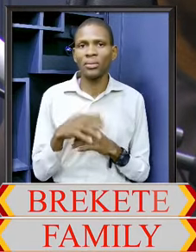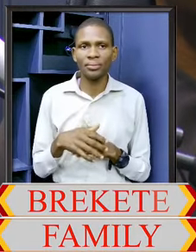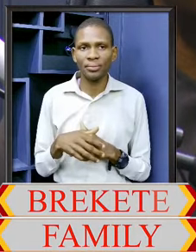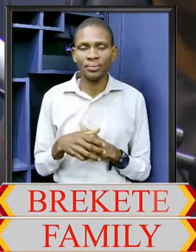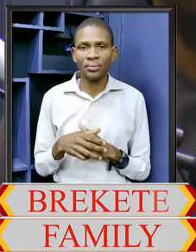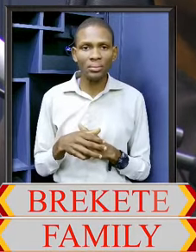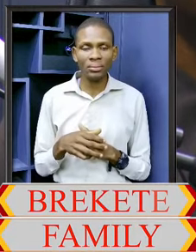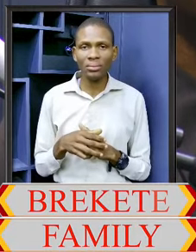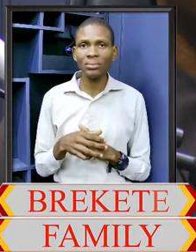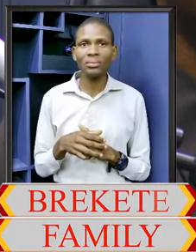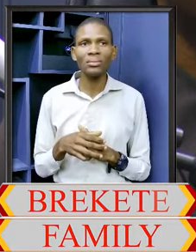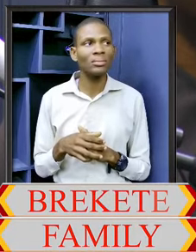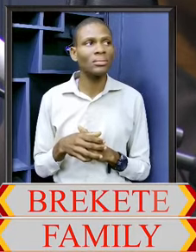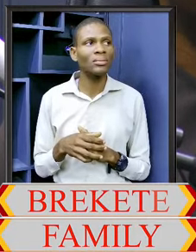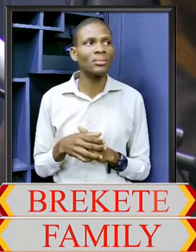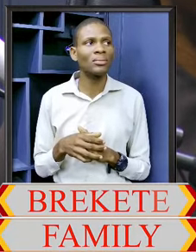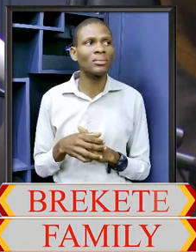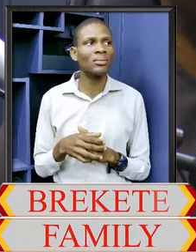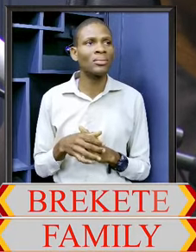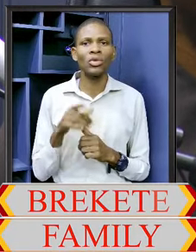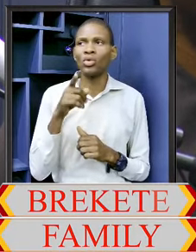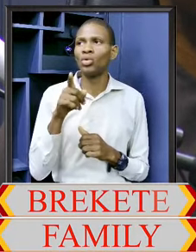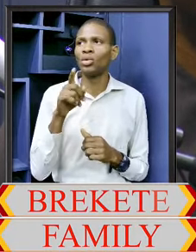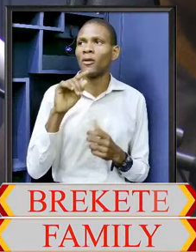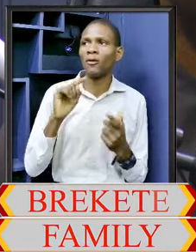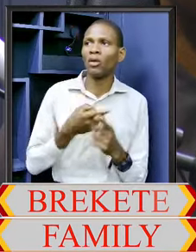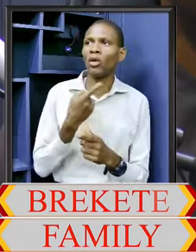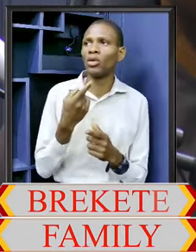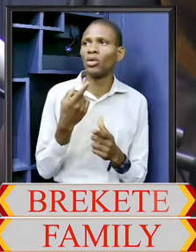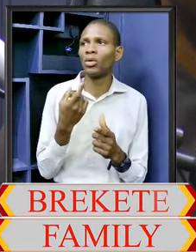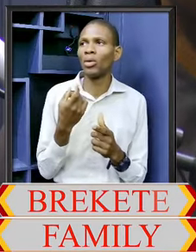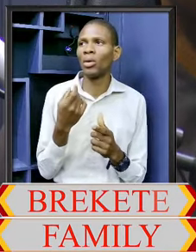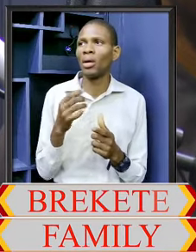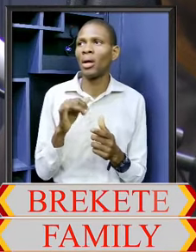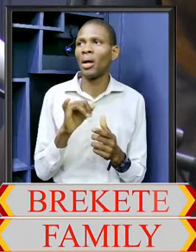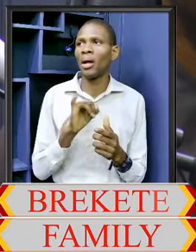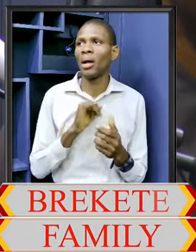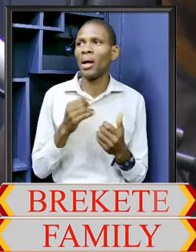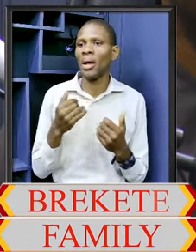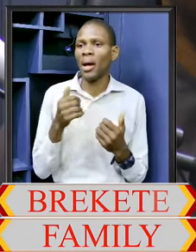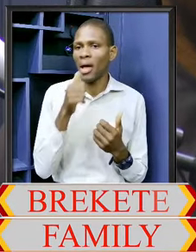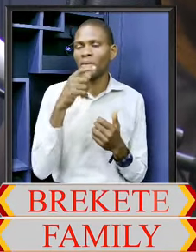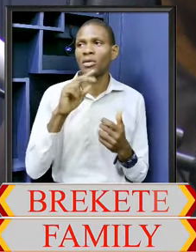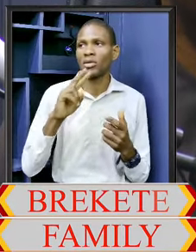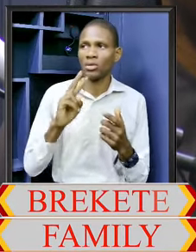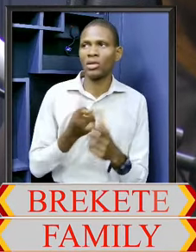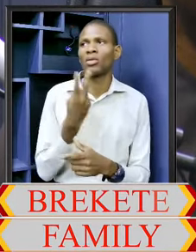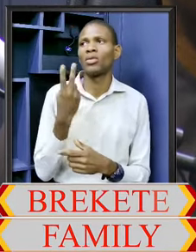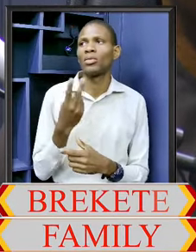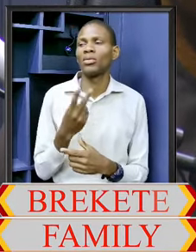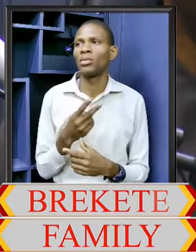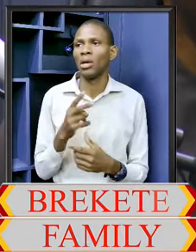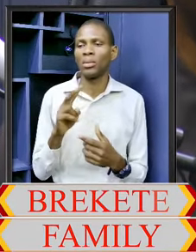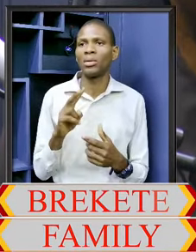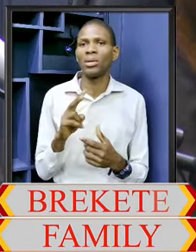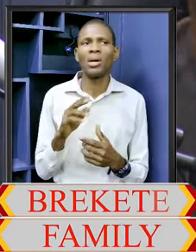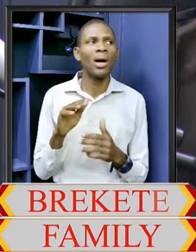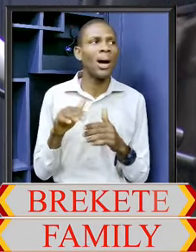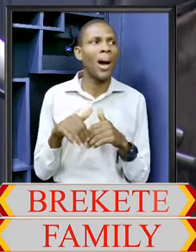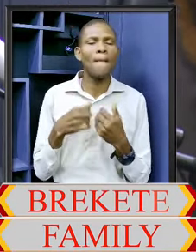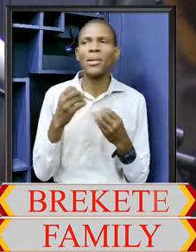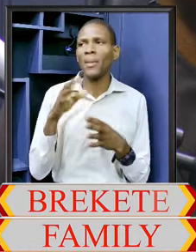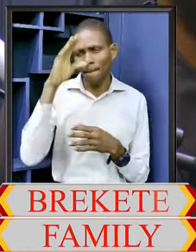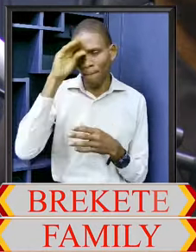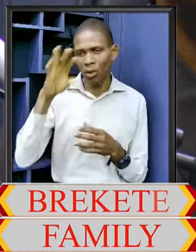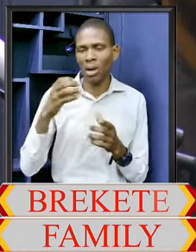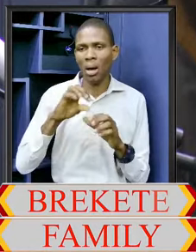sir. Okay. Mm-hmm. Now, you be the first? No, I am the second. You are the second? Yes, sir. How many